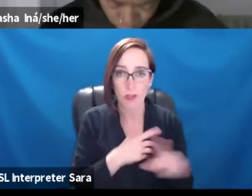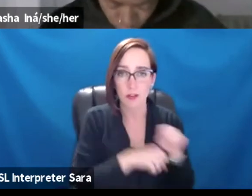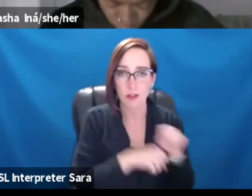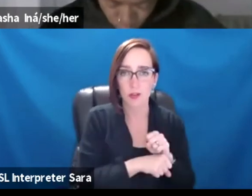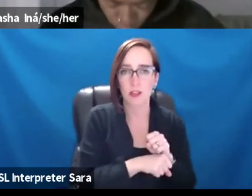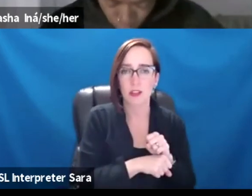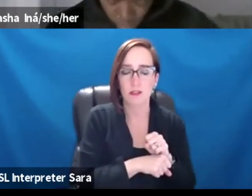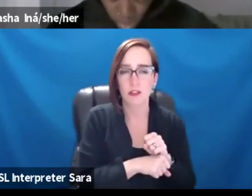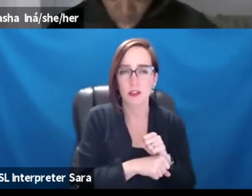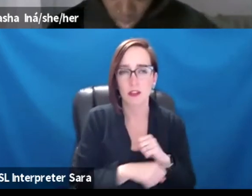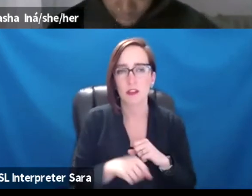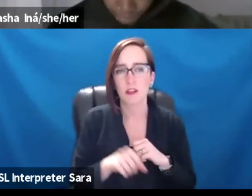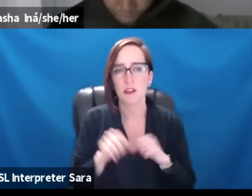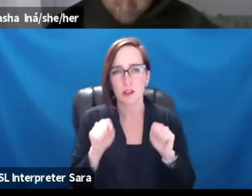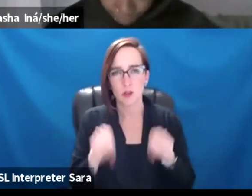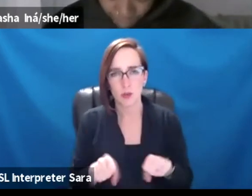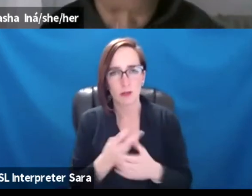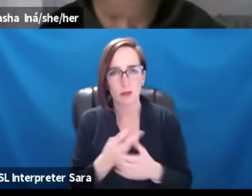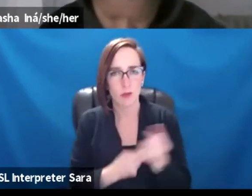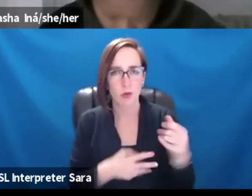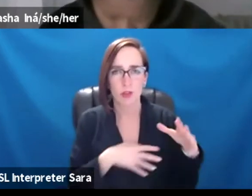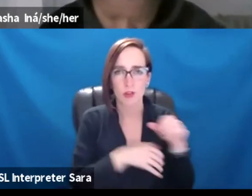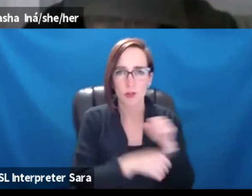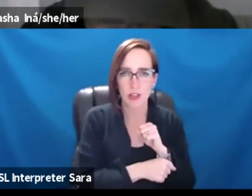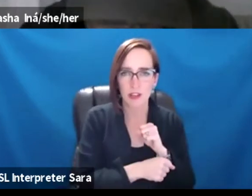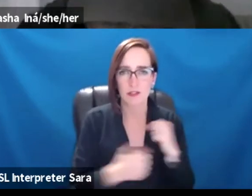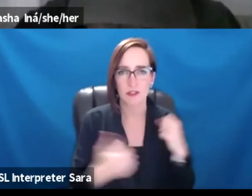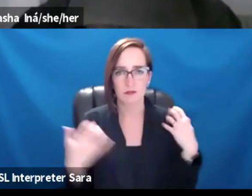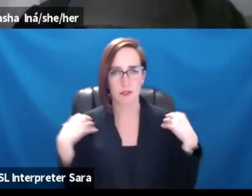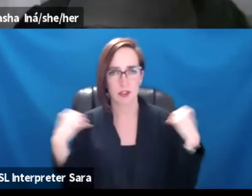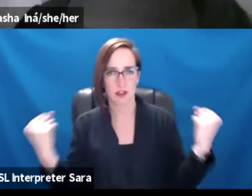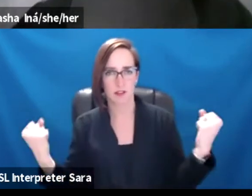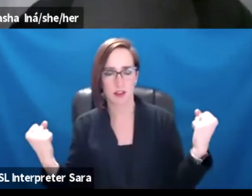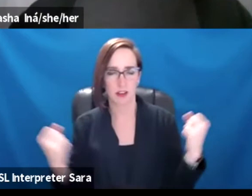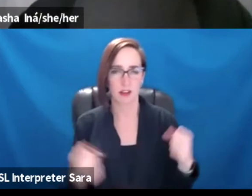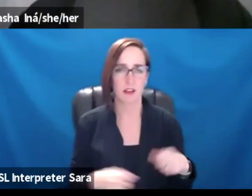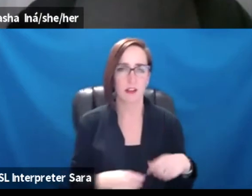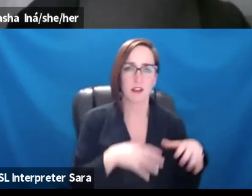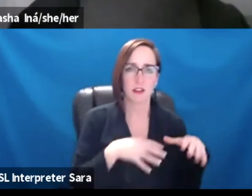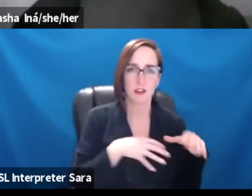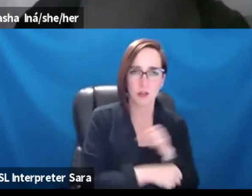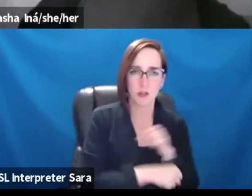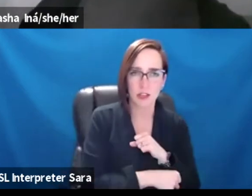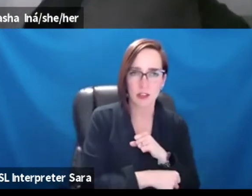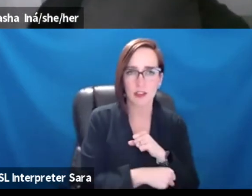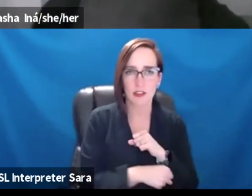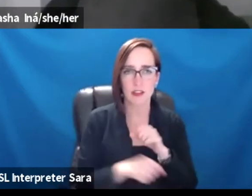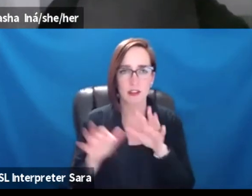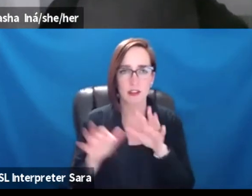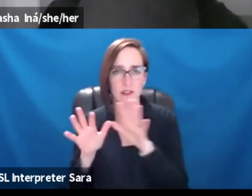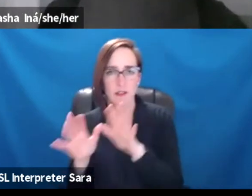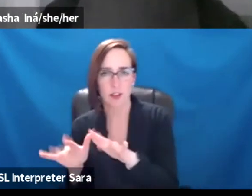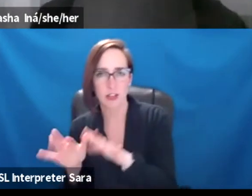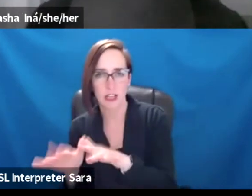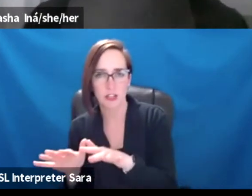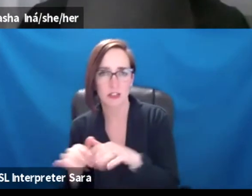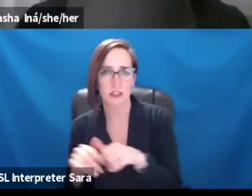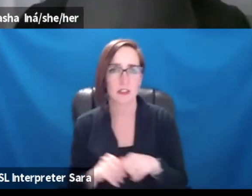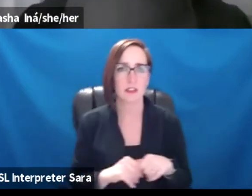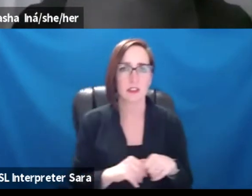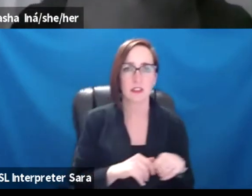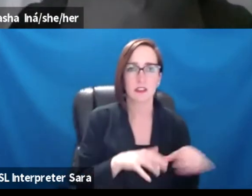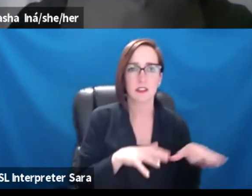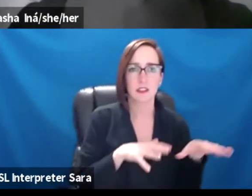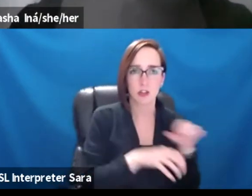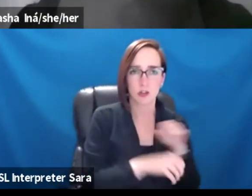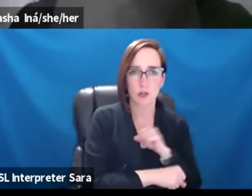grieving and confident, grieving and angry, grieving and joyous, grieving and flirtative, grieving and sensual,